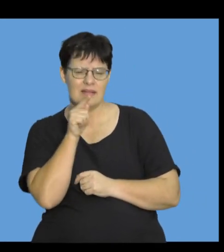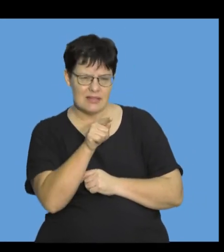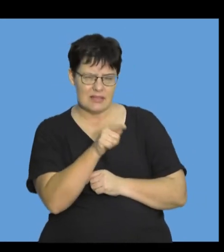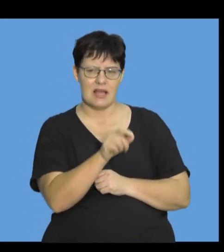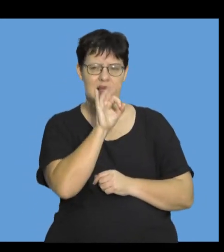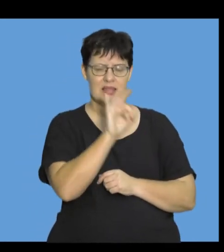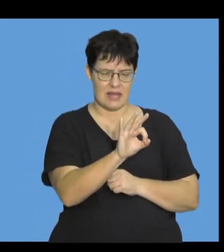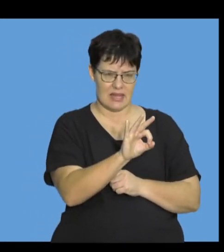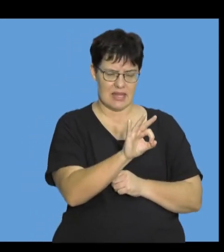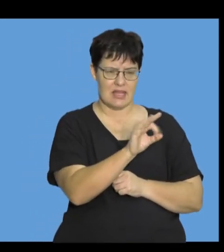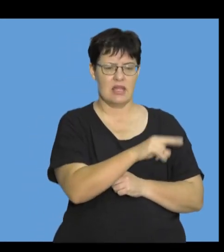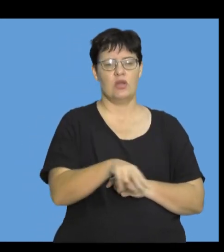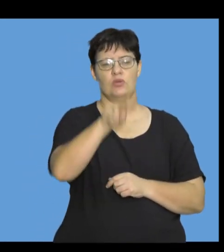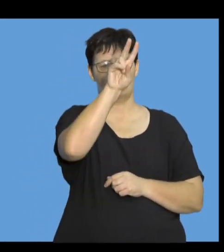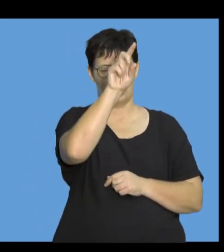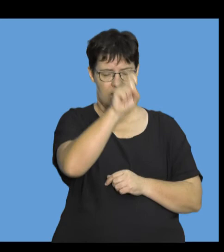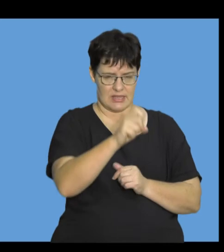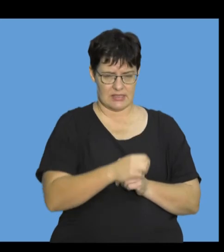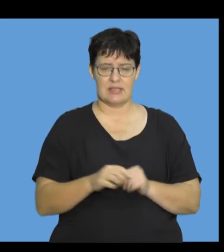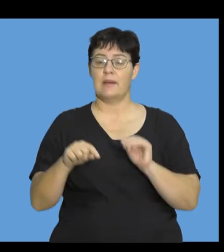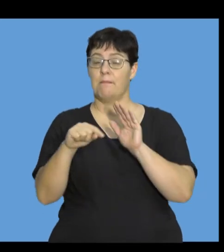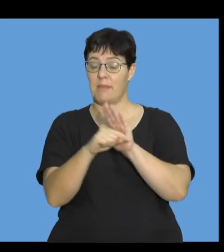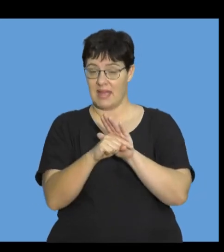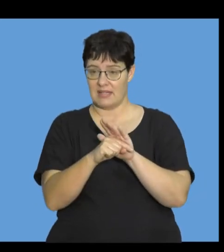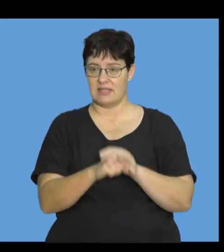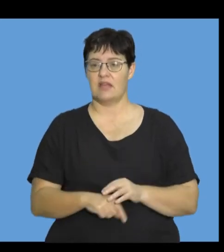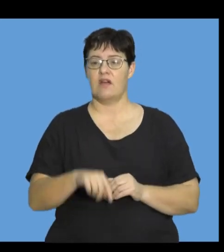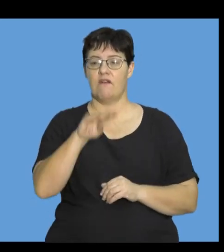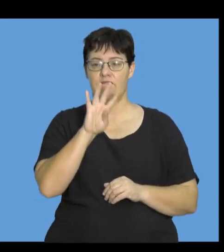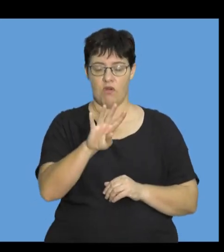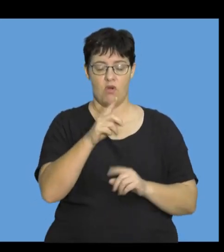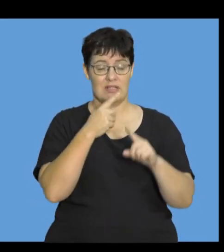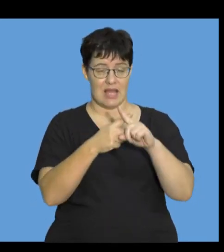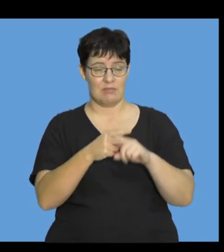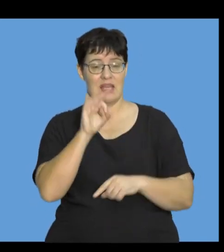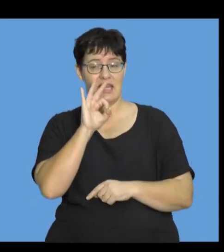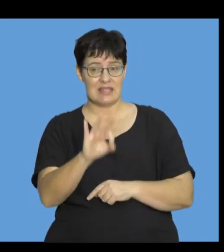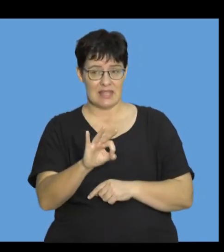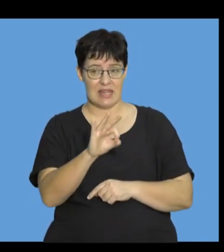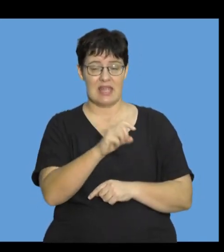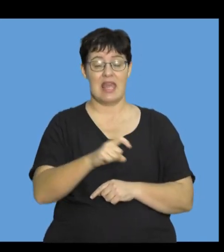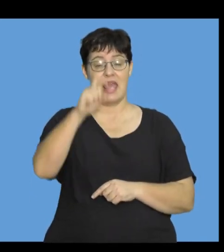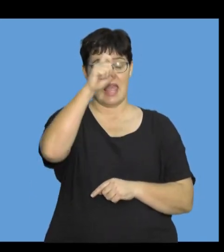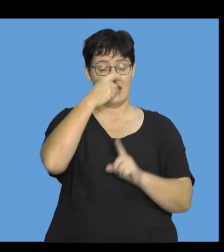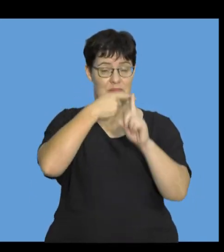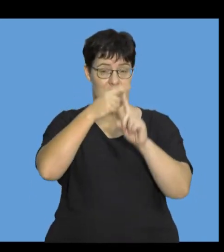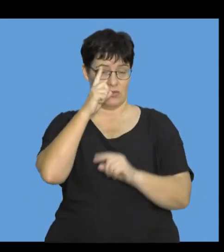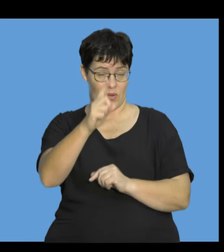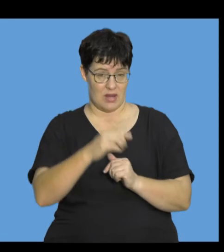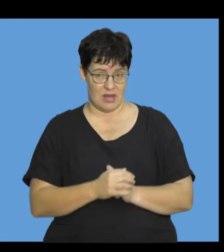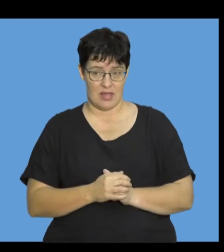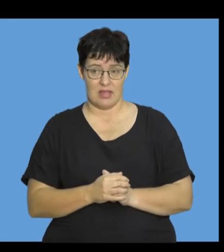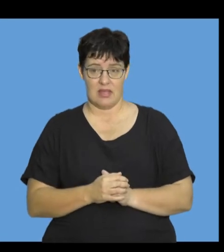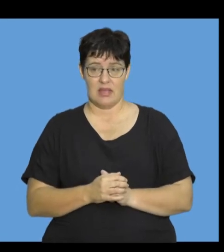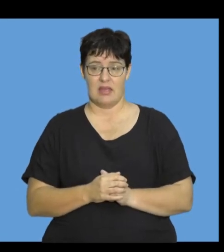one, this will be 3 to the exponent of 2x minus 4 times 3 to the exponent